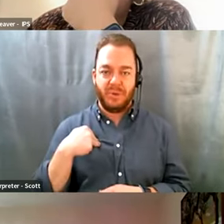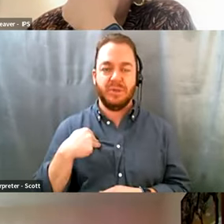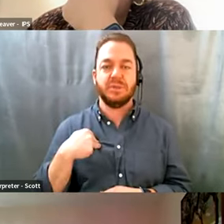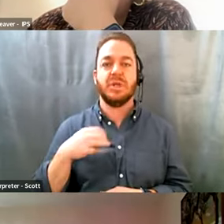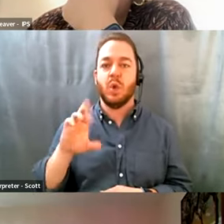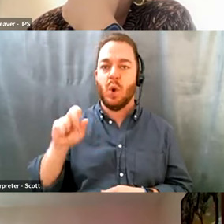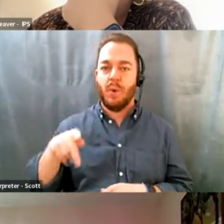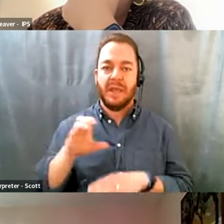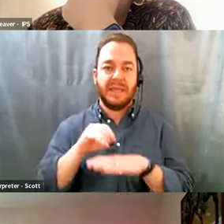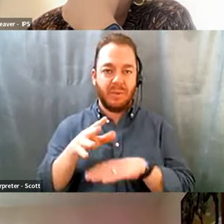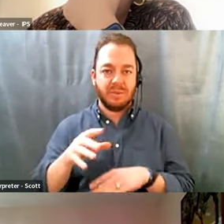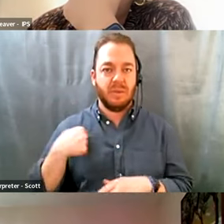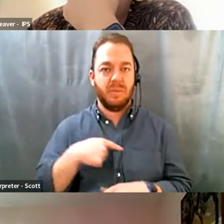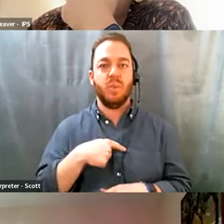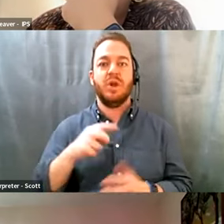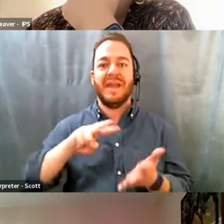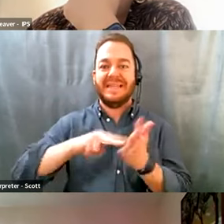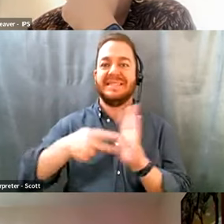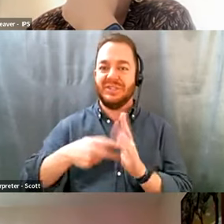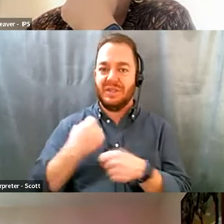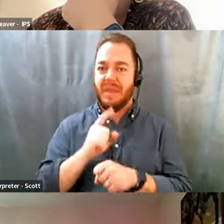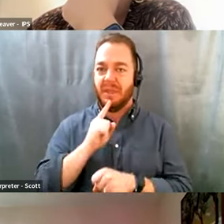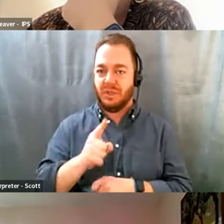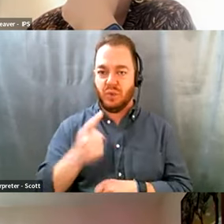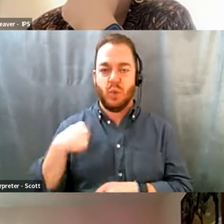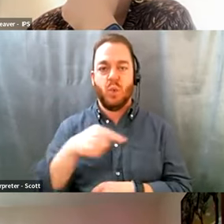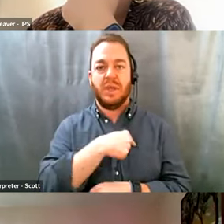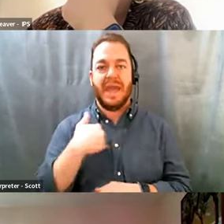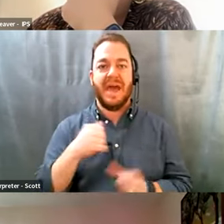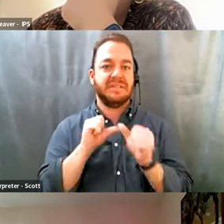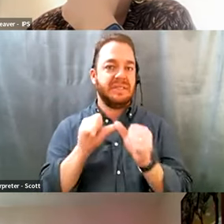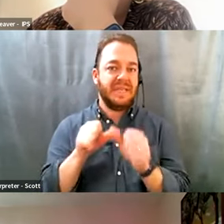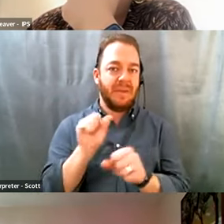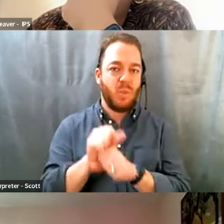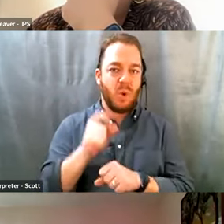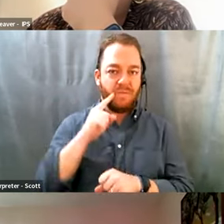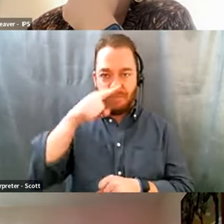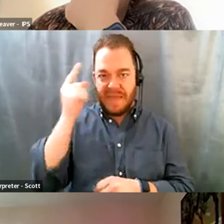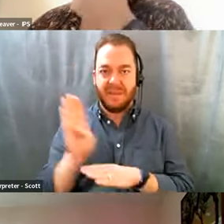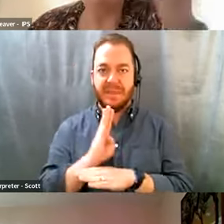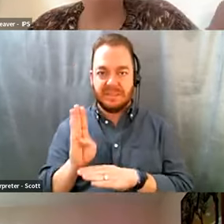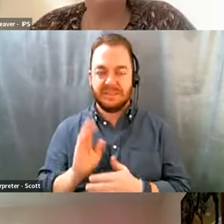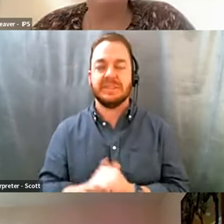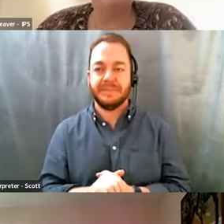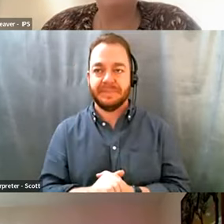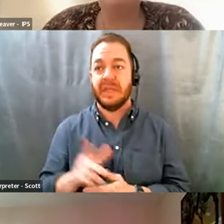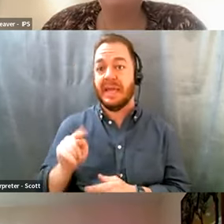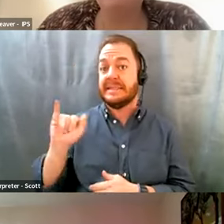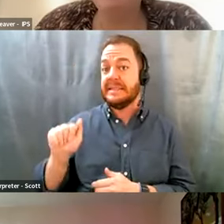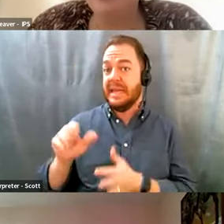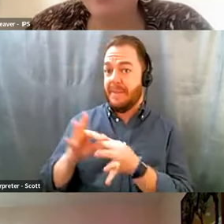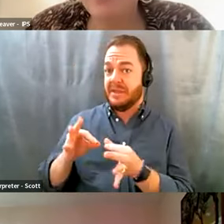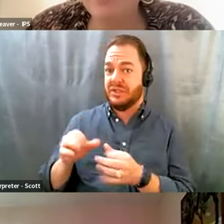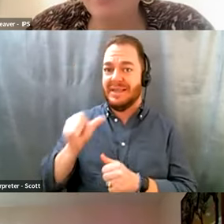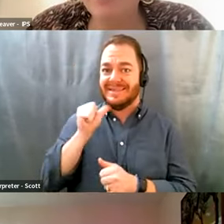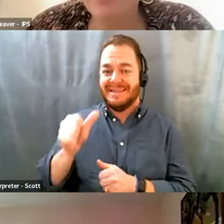counsel, because we're intentionally making sure that we have sustainable work for Black business. And when Tia was saying it's not a